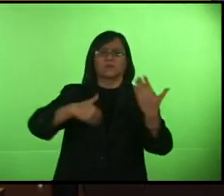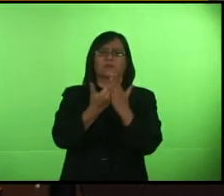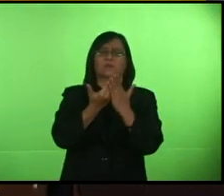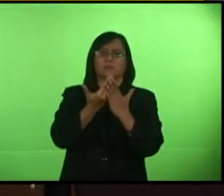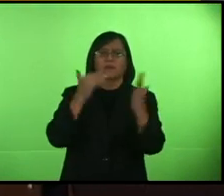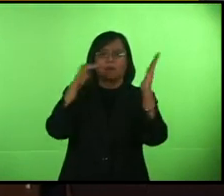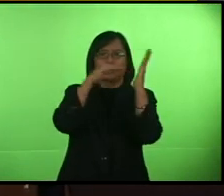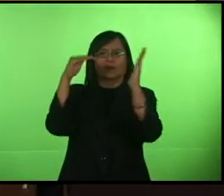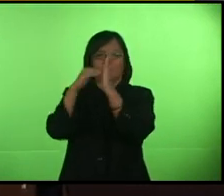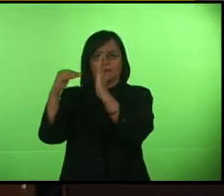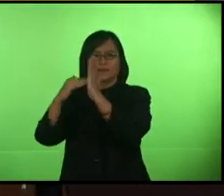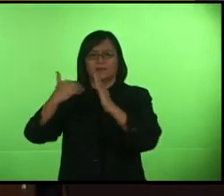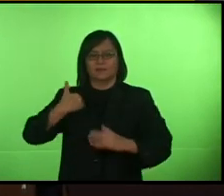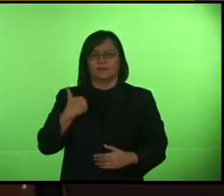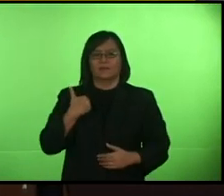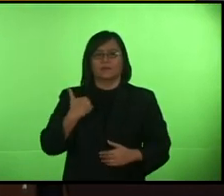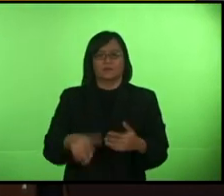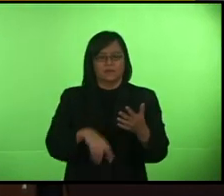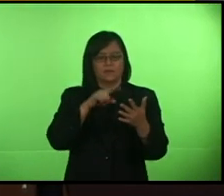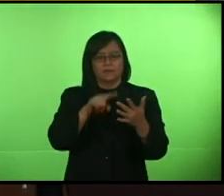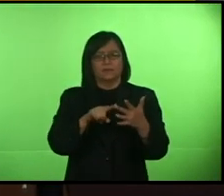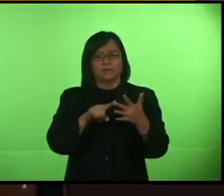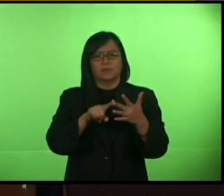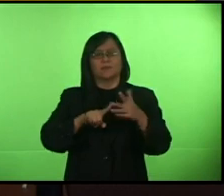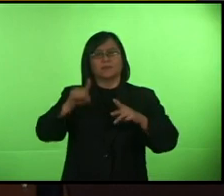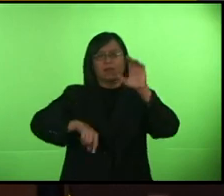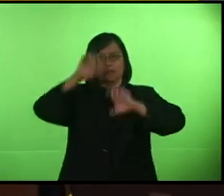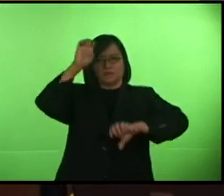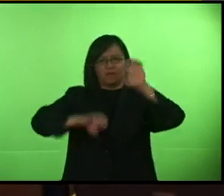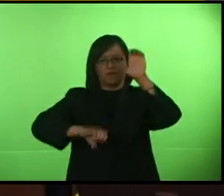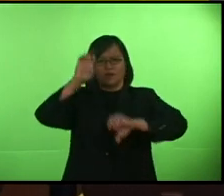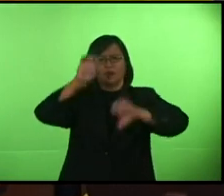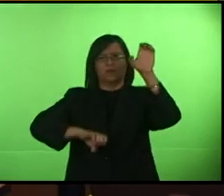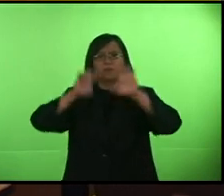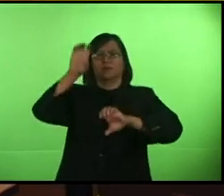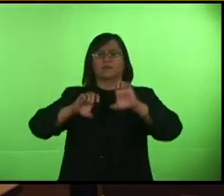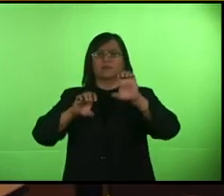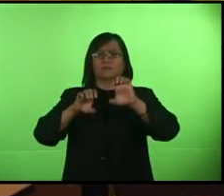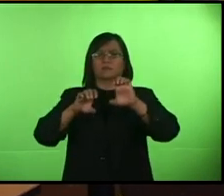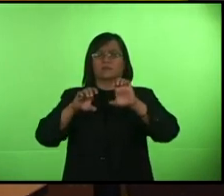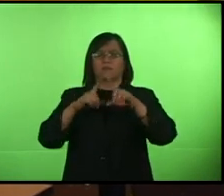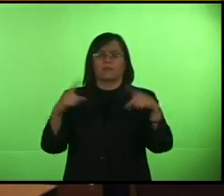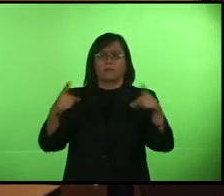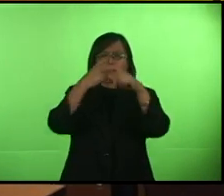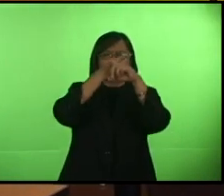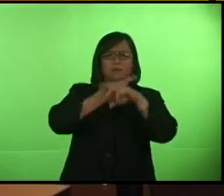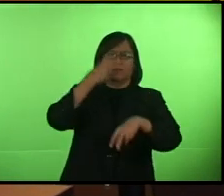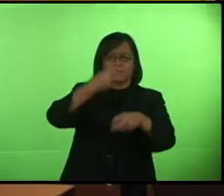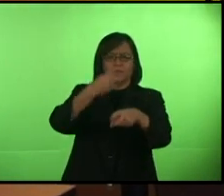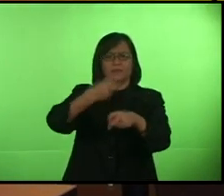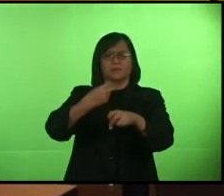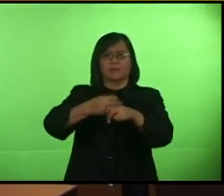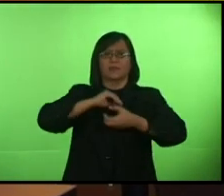possible barriers, okay? And the next one, you have to evaluate the complexity of the